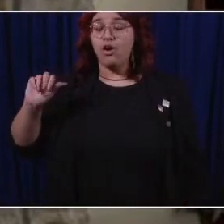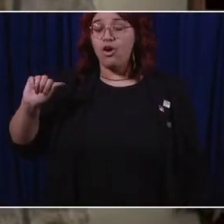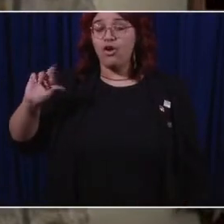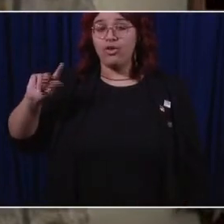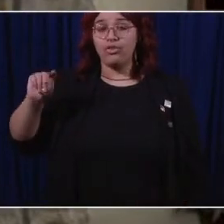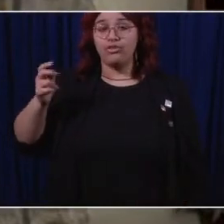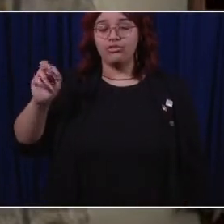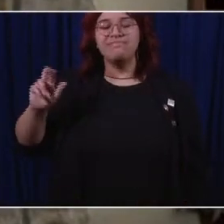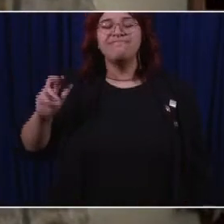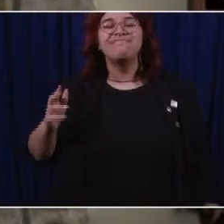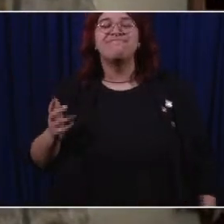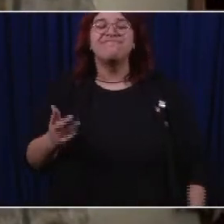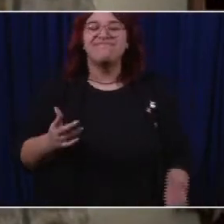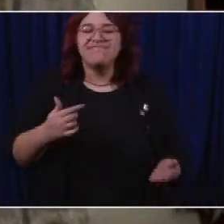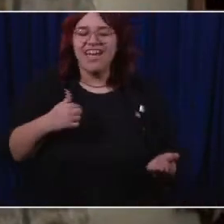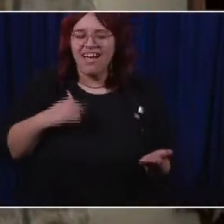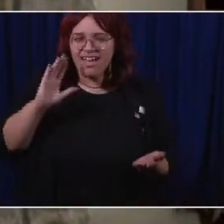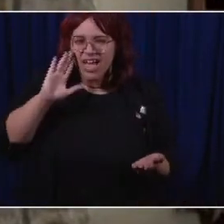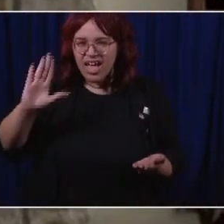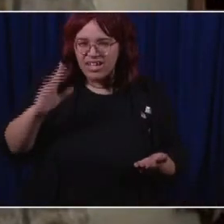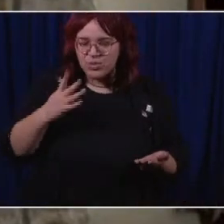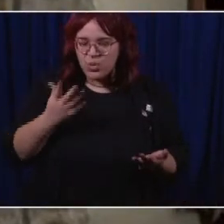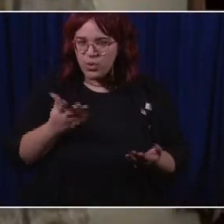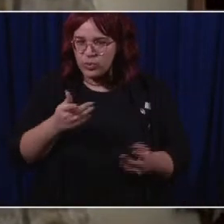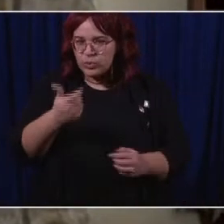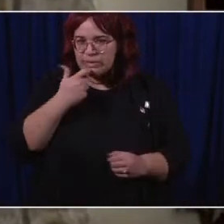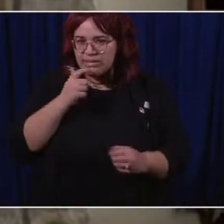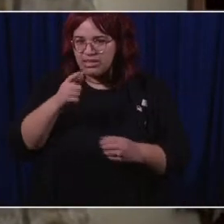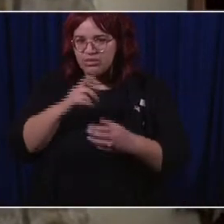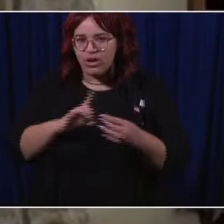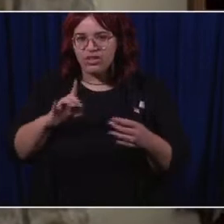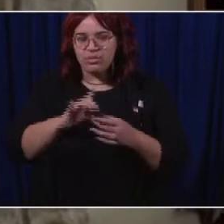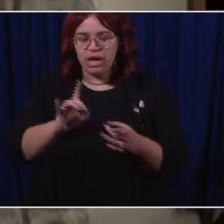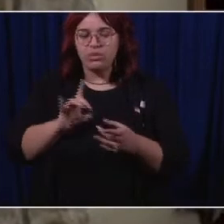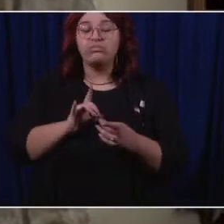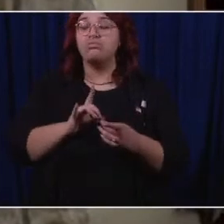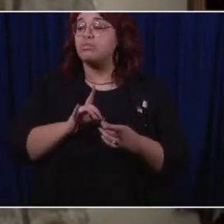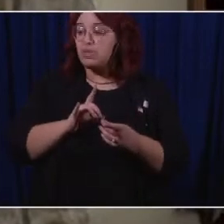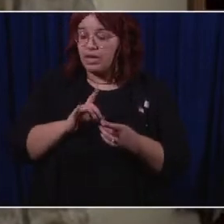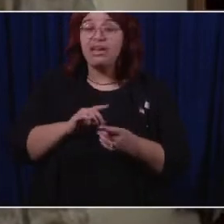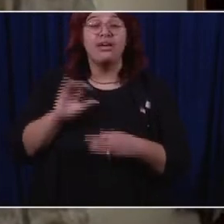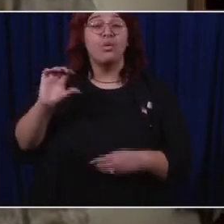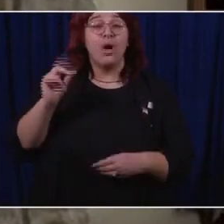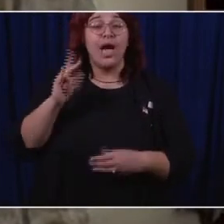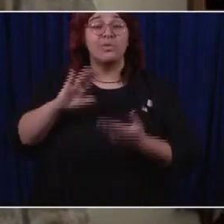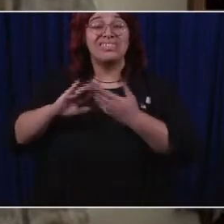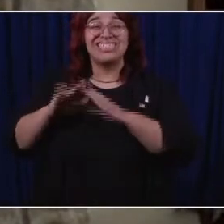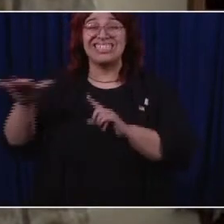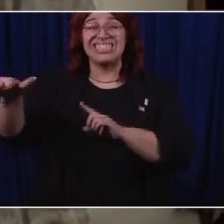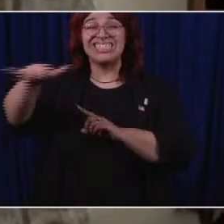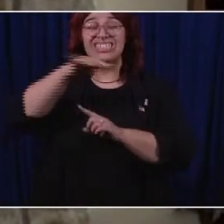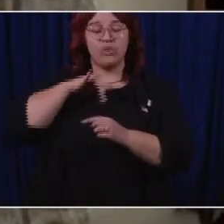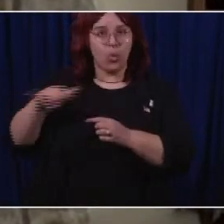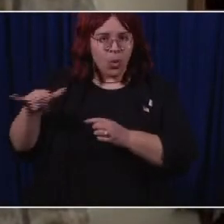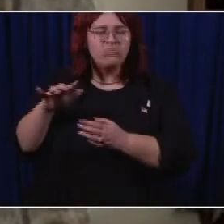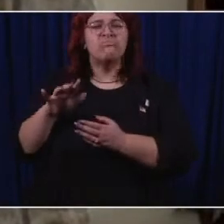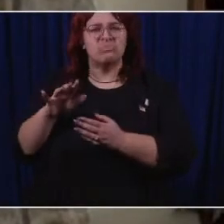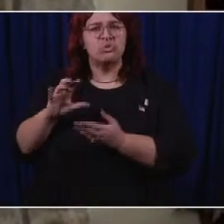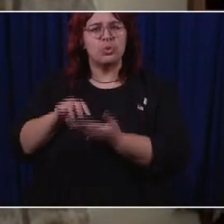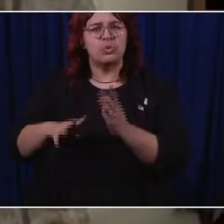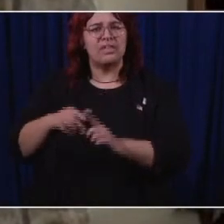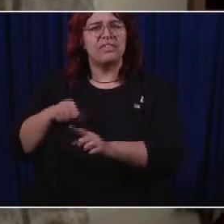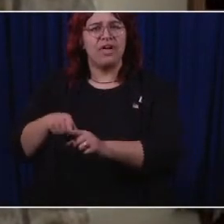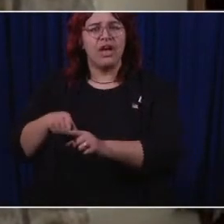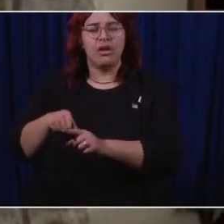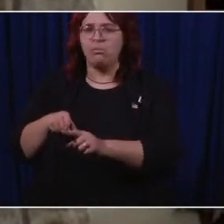spoke about kids in schools in Ohio cities. In the more rural areas, some teachers, some